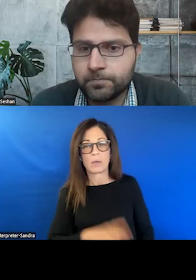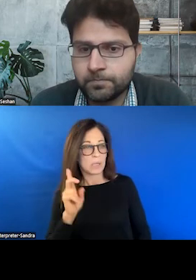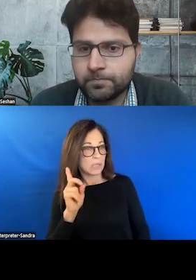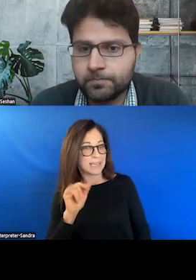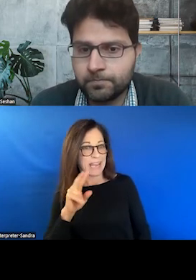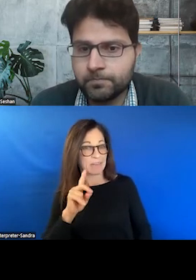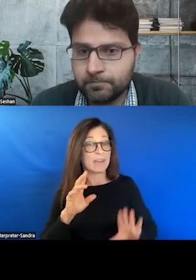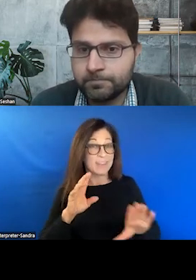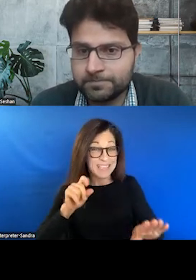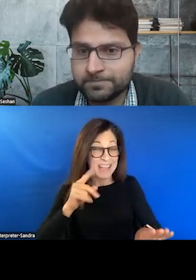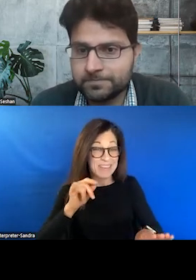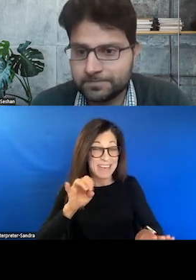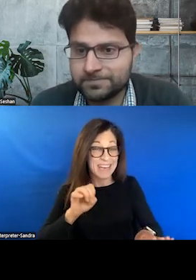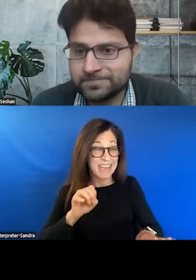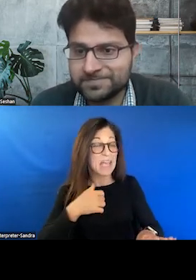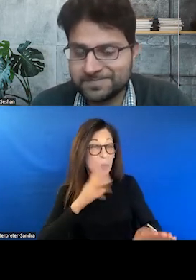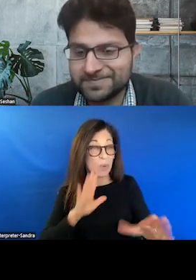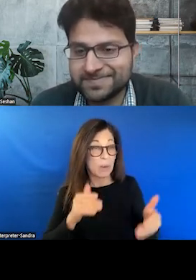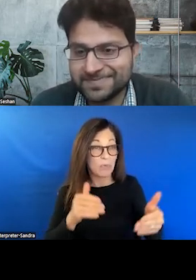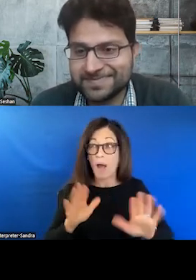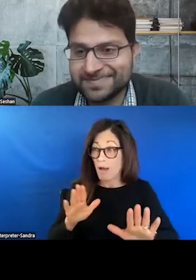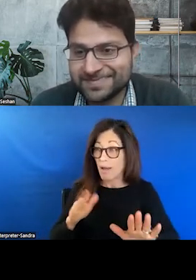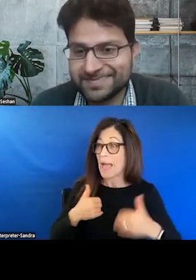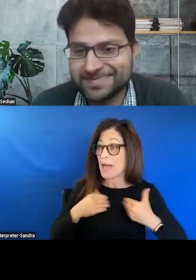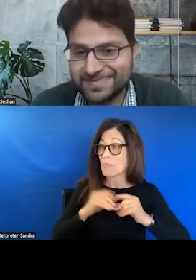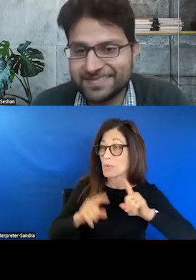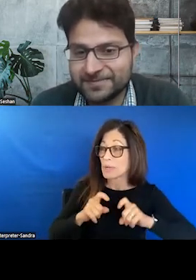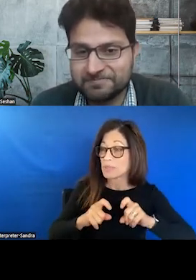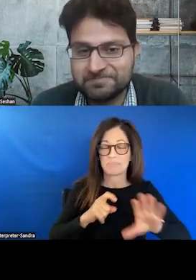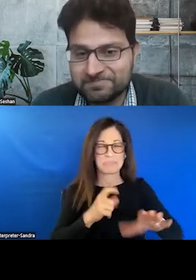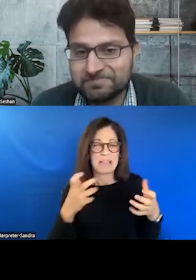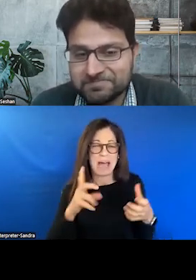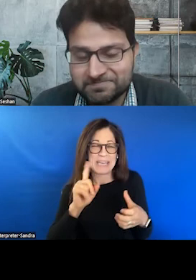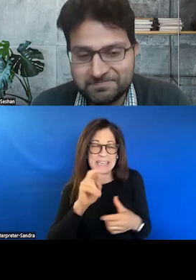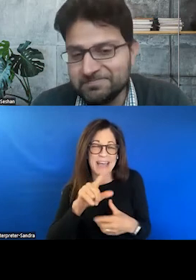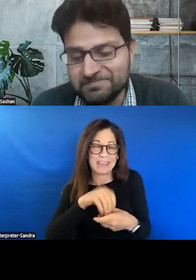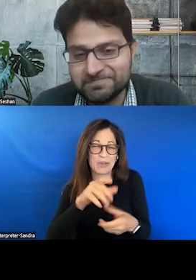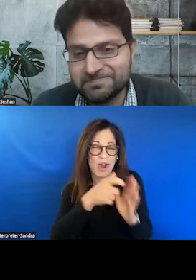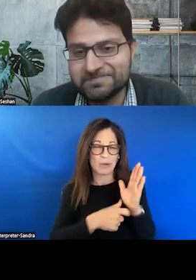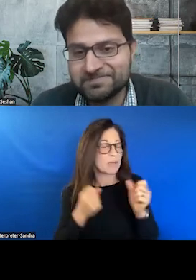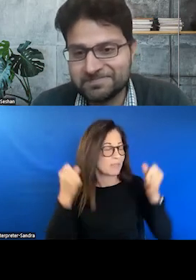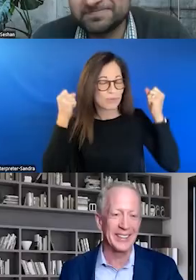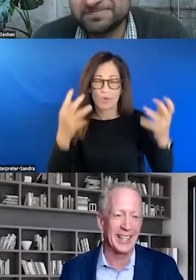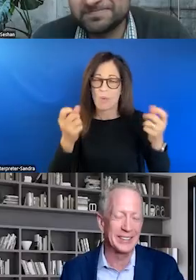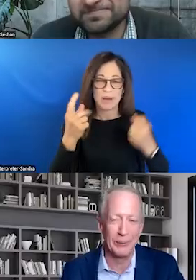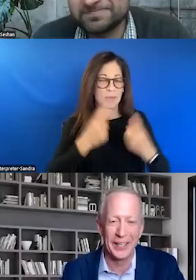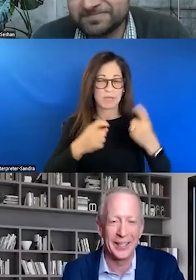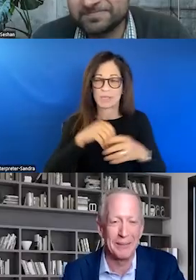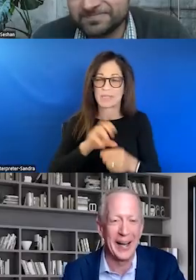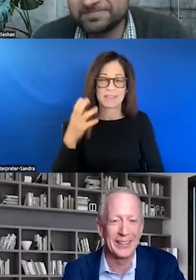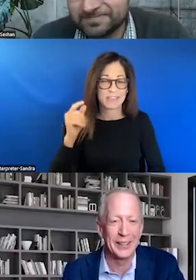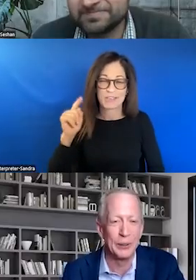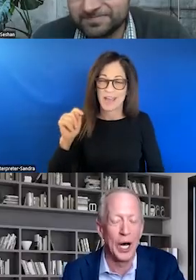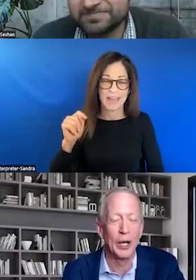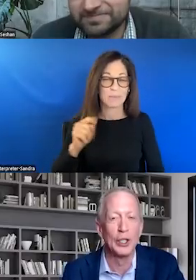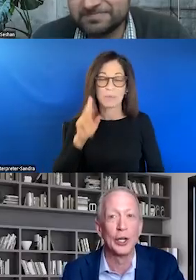but there's a lot of there's a lot of detail in your article, and we've got a tremendous number of questions in the chat text that we're going to come